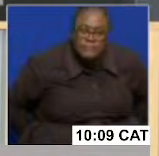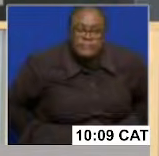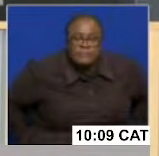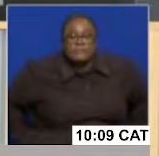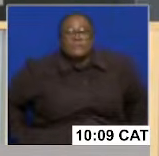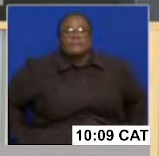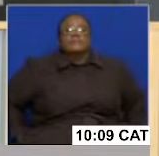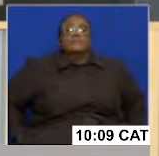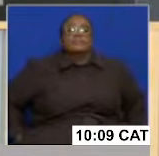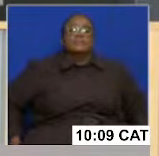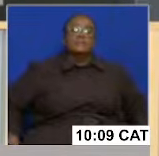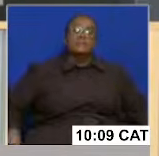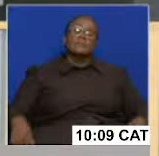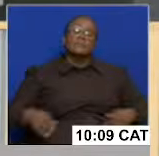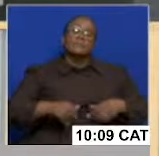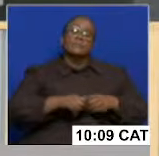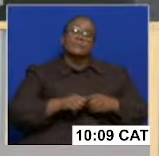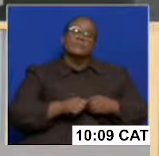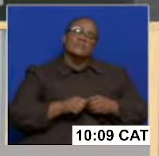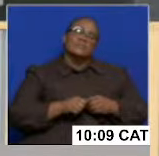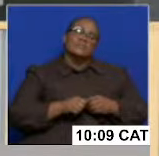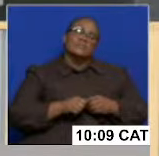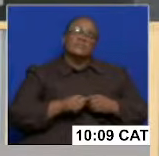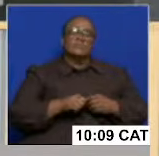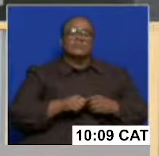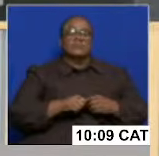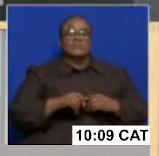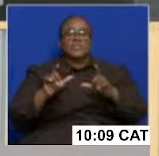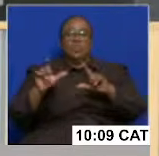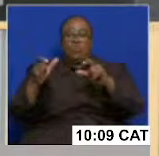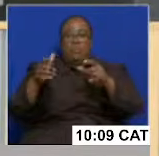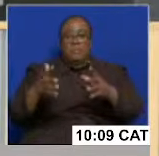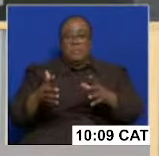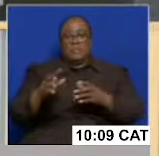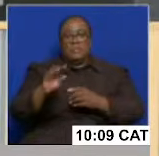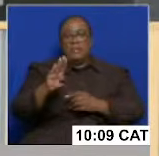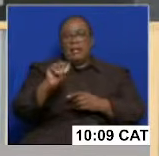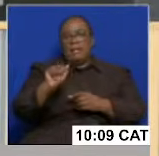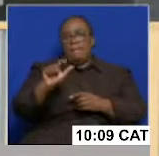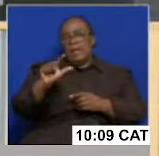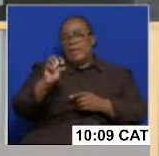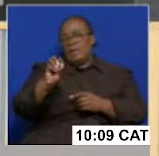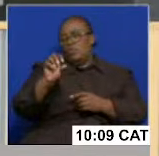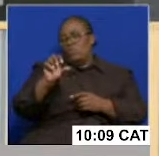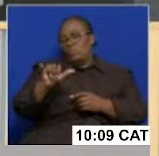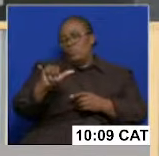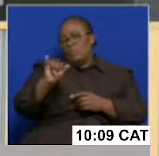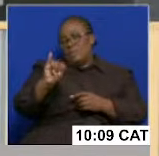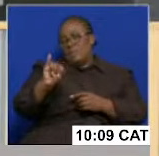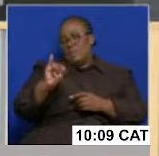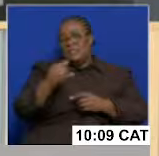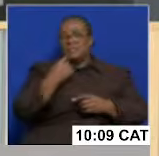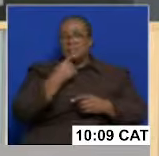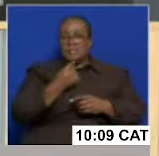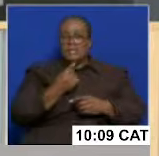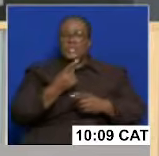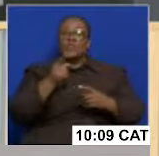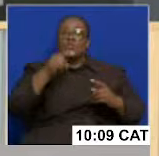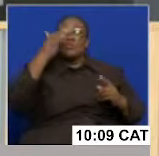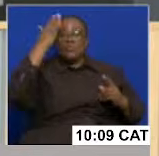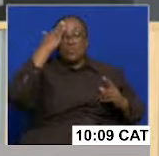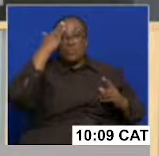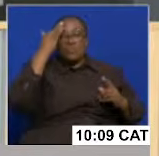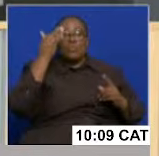Commissioner Baloy's question really amounts to this. You knew that they were going to rob the owner of